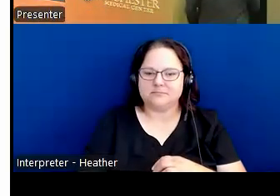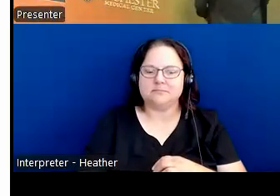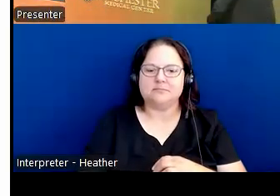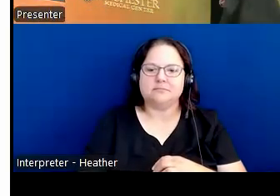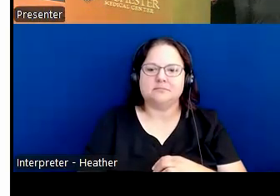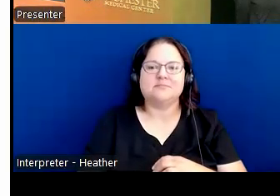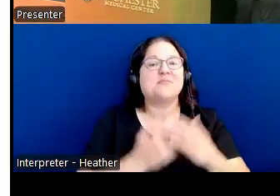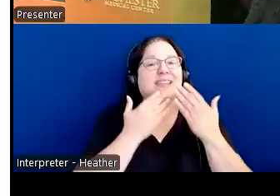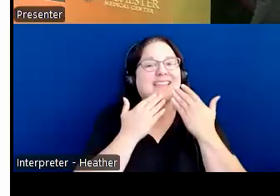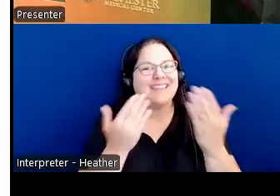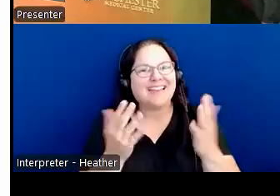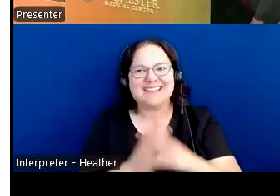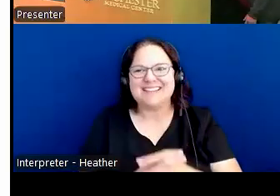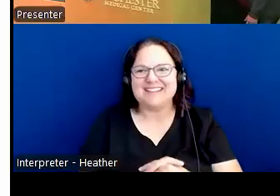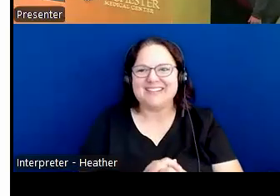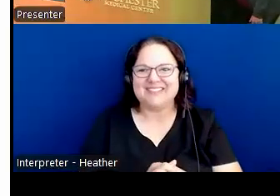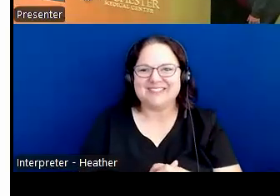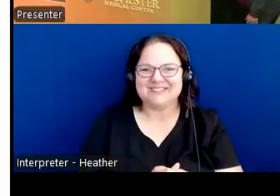Thank you.